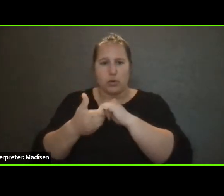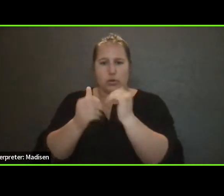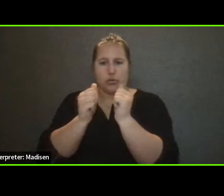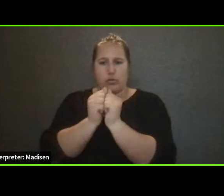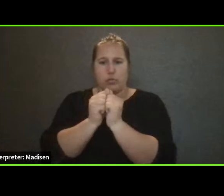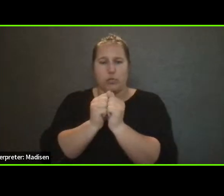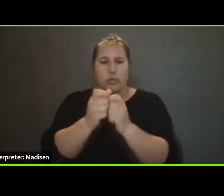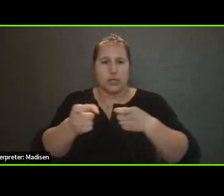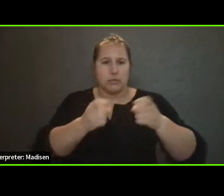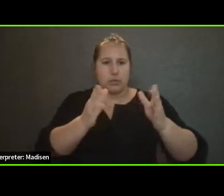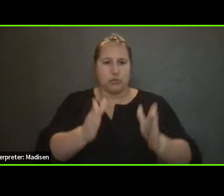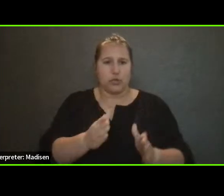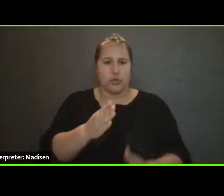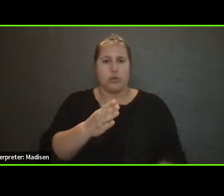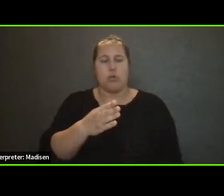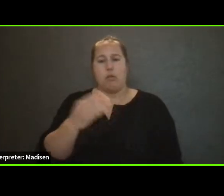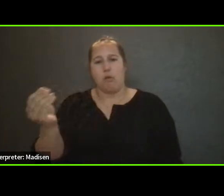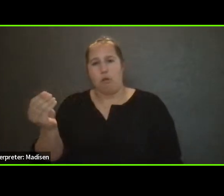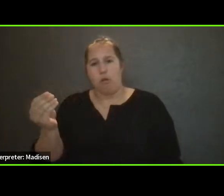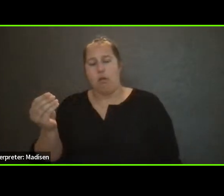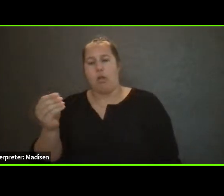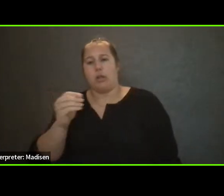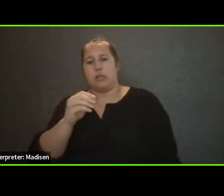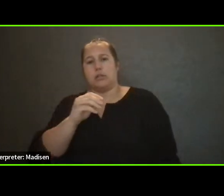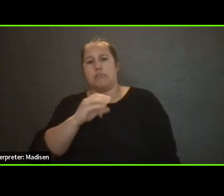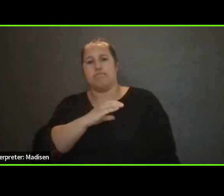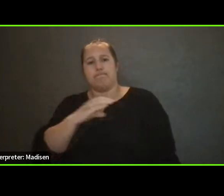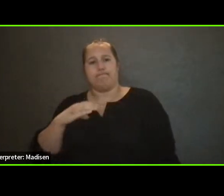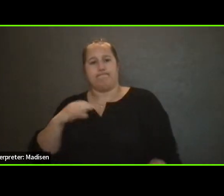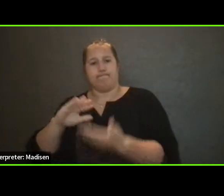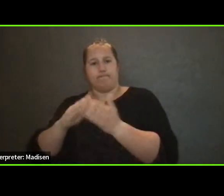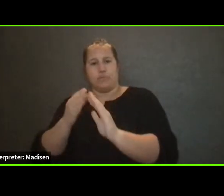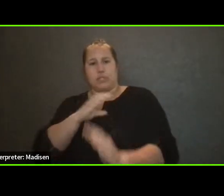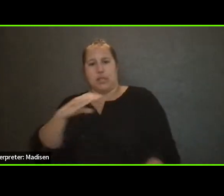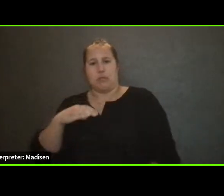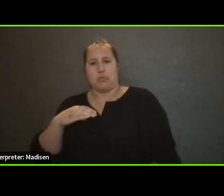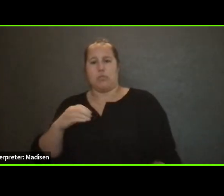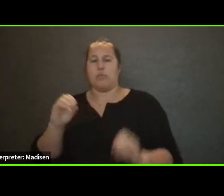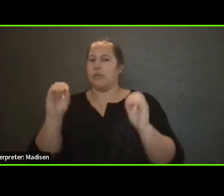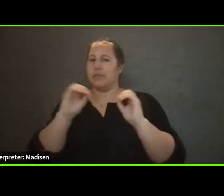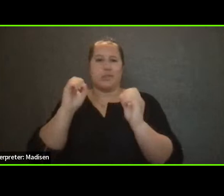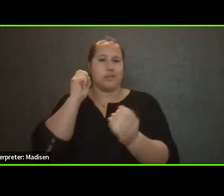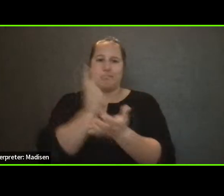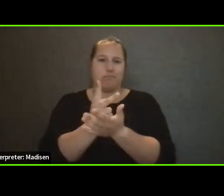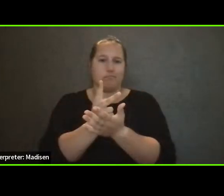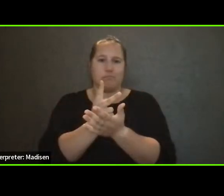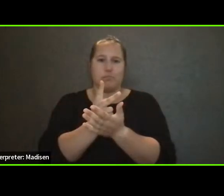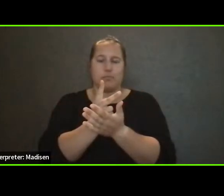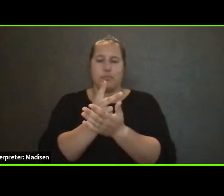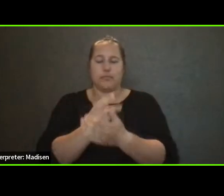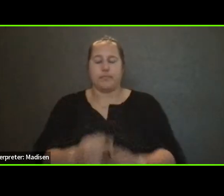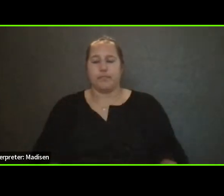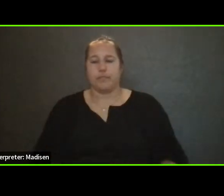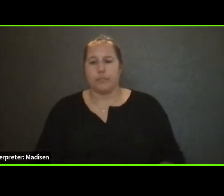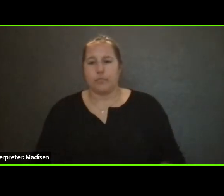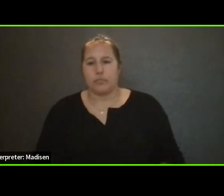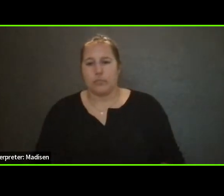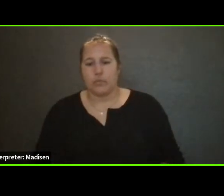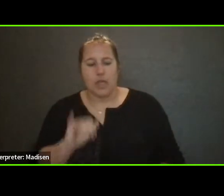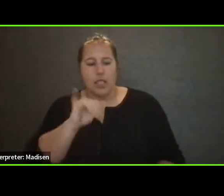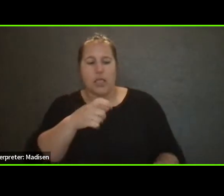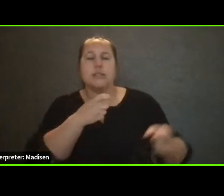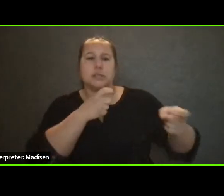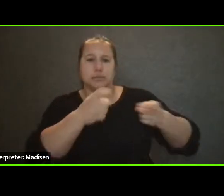and the city council. It's certainly been discussed, but nothing's finalized. Okay. Yeah, I think that is an administrative